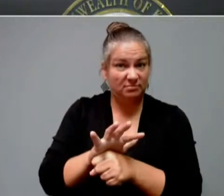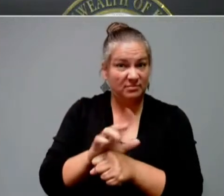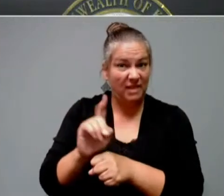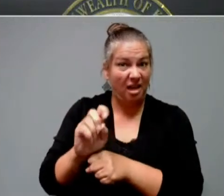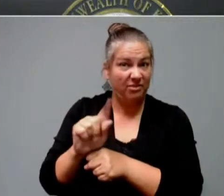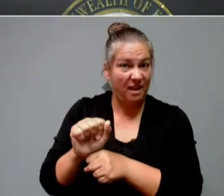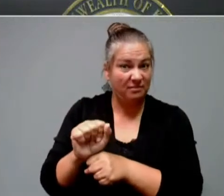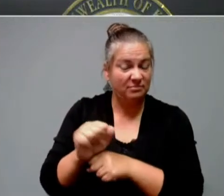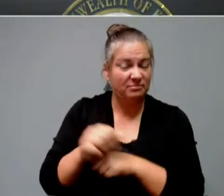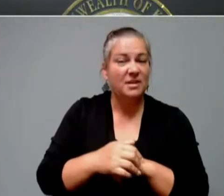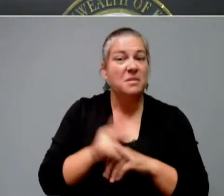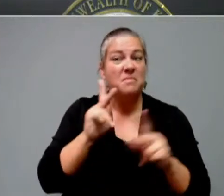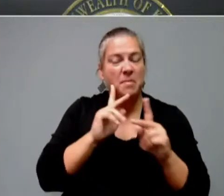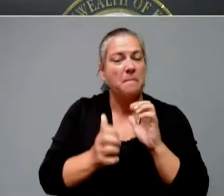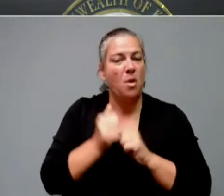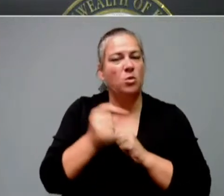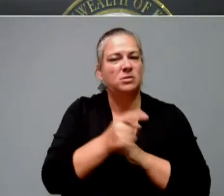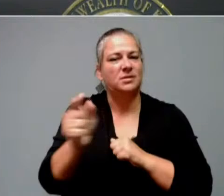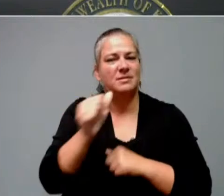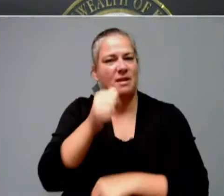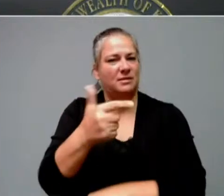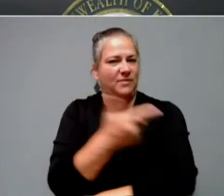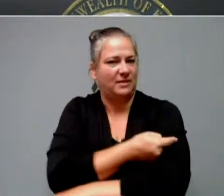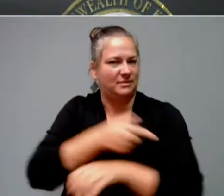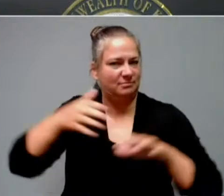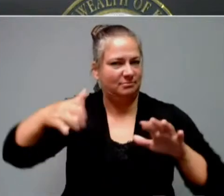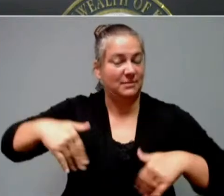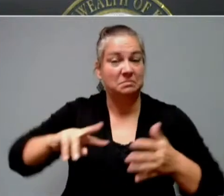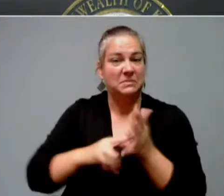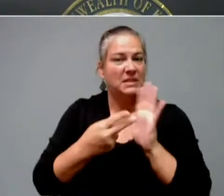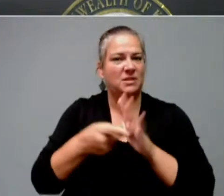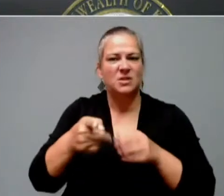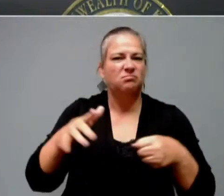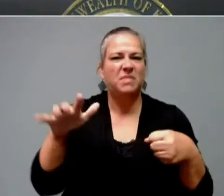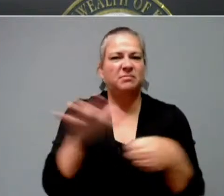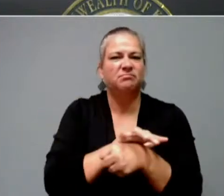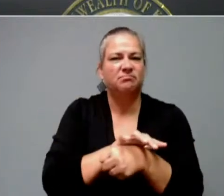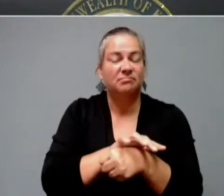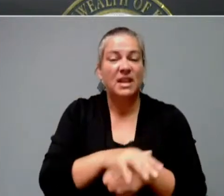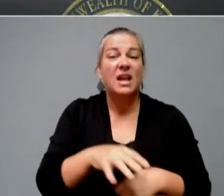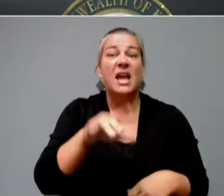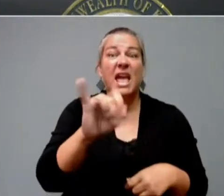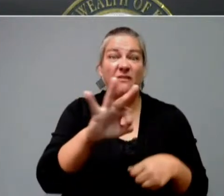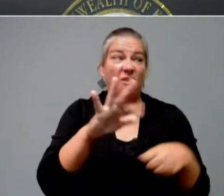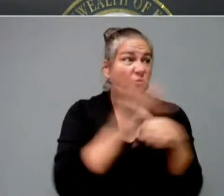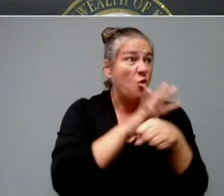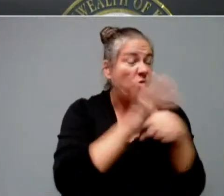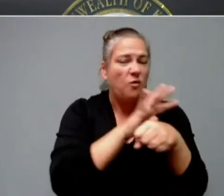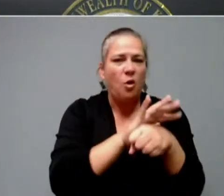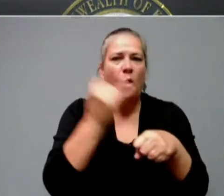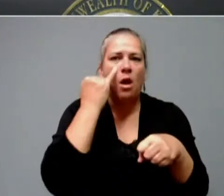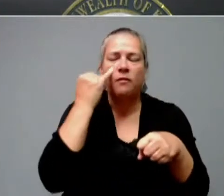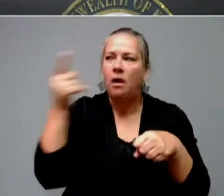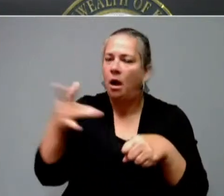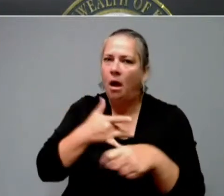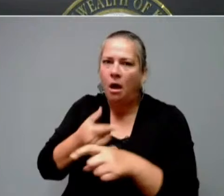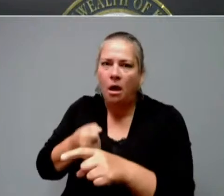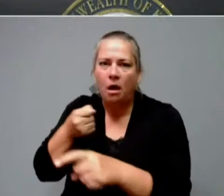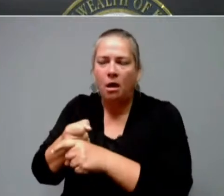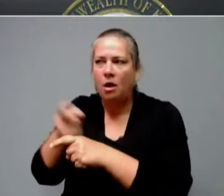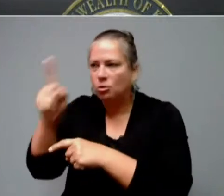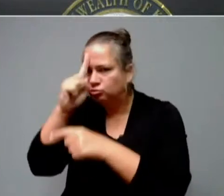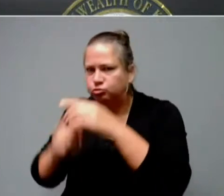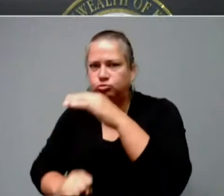unvaccinated individuals, it means there is not a bed when someone is in that car accident, has a heart attack, has a stroke. And we